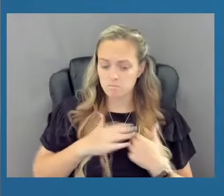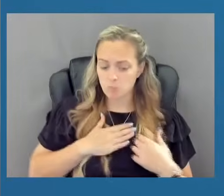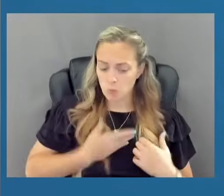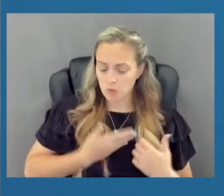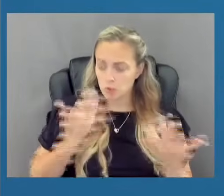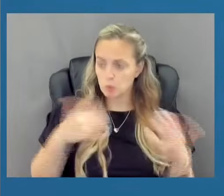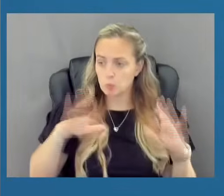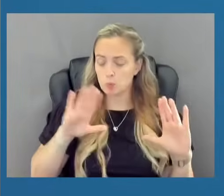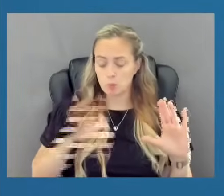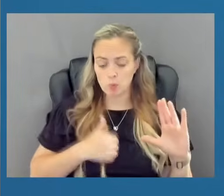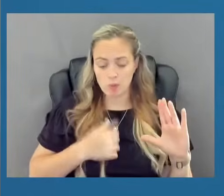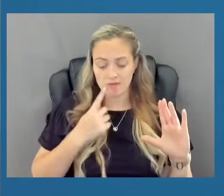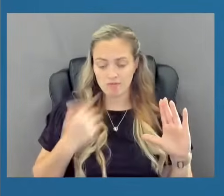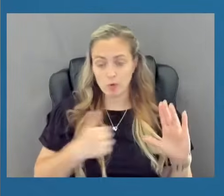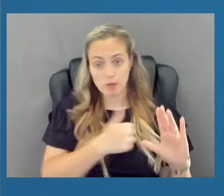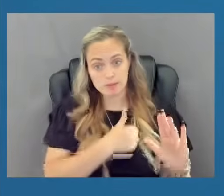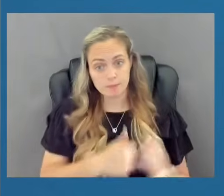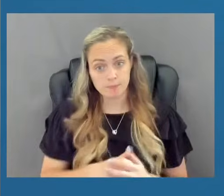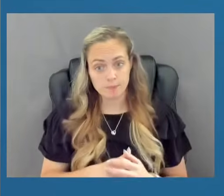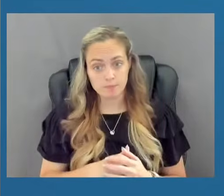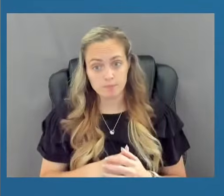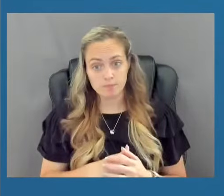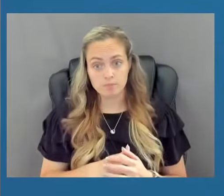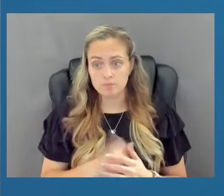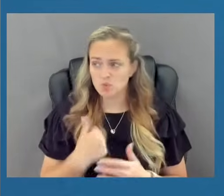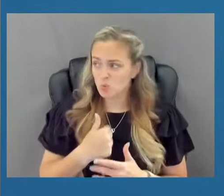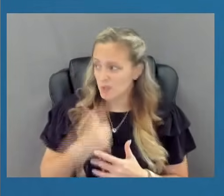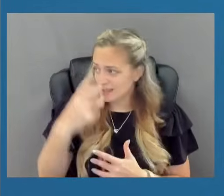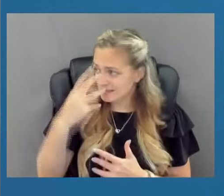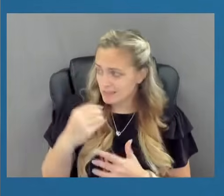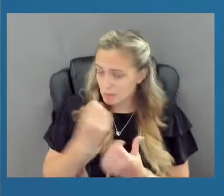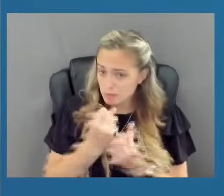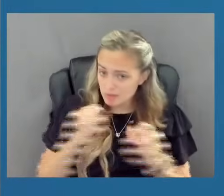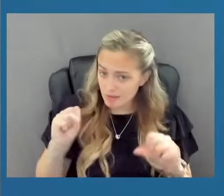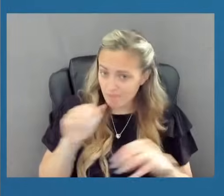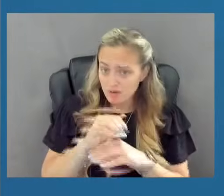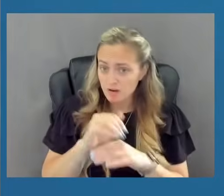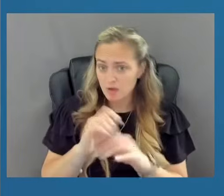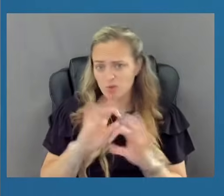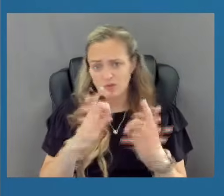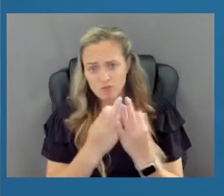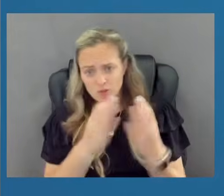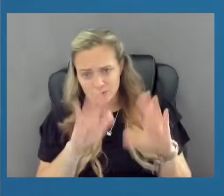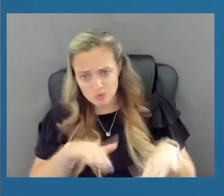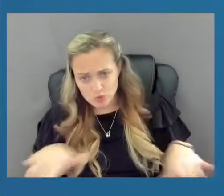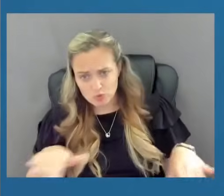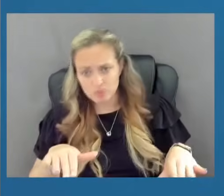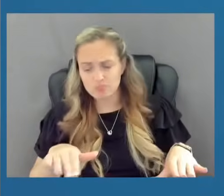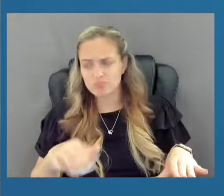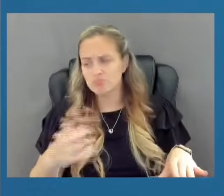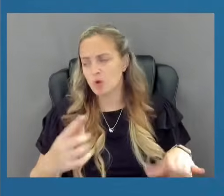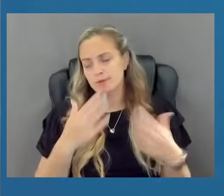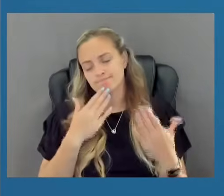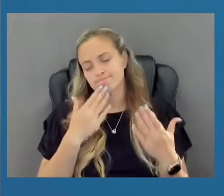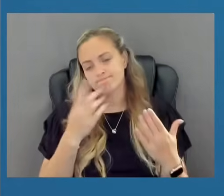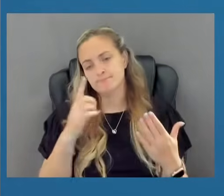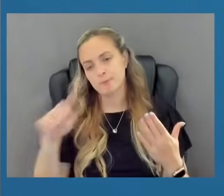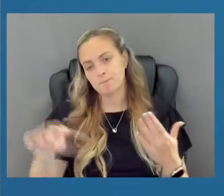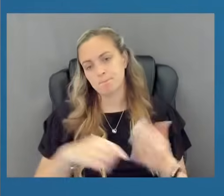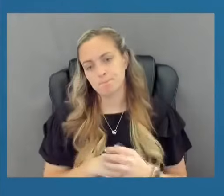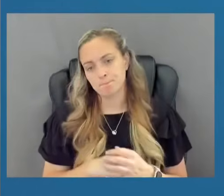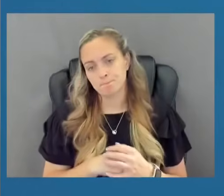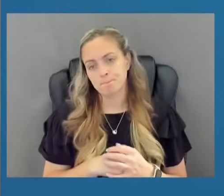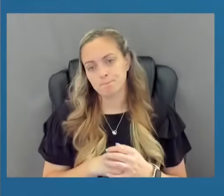their lives for all of us so we can sleep safer at night with our families and children. Always grateful to them. And